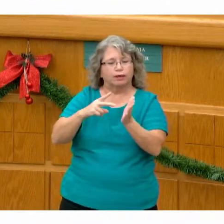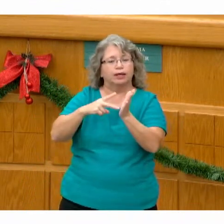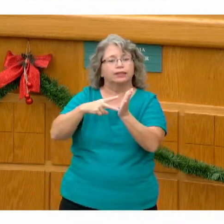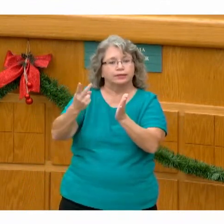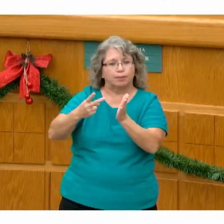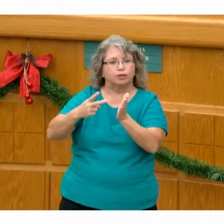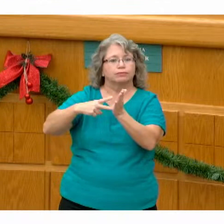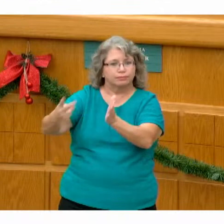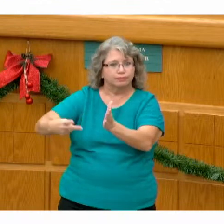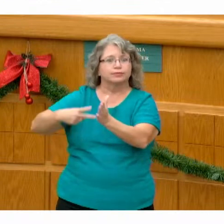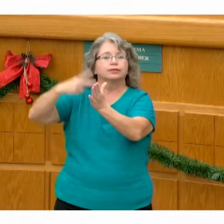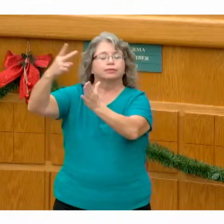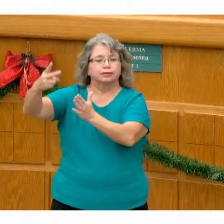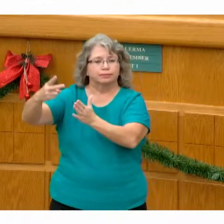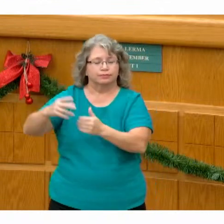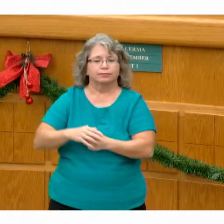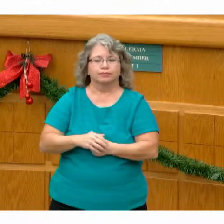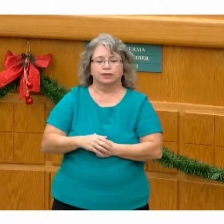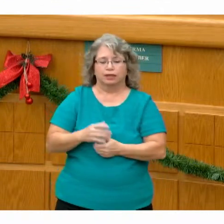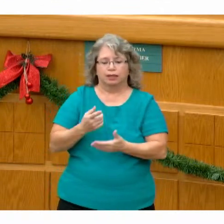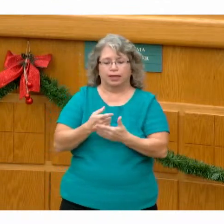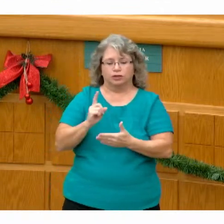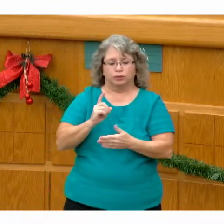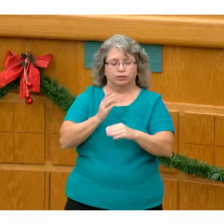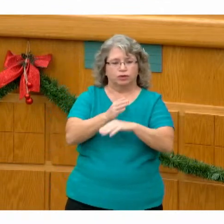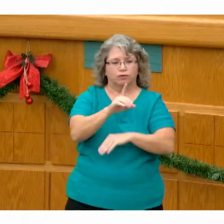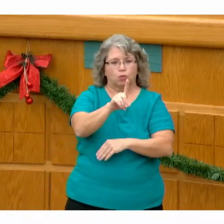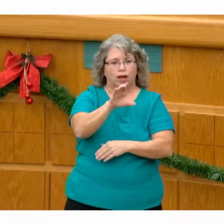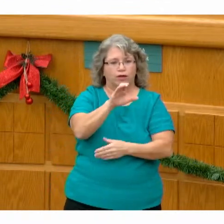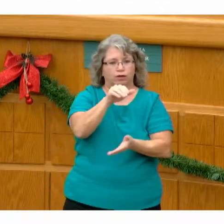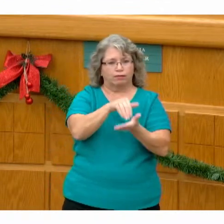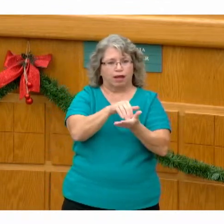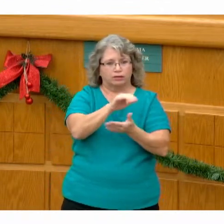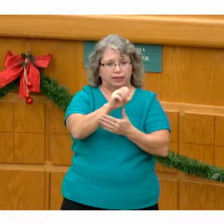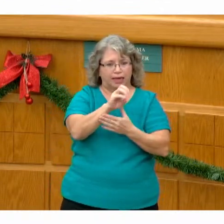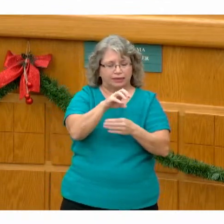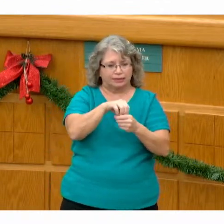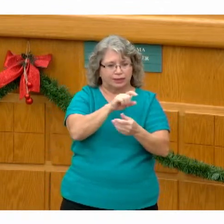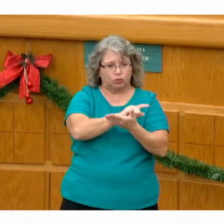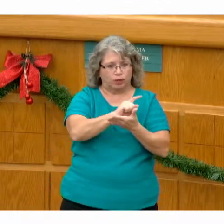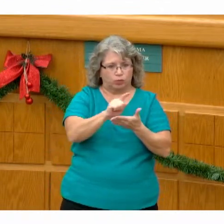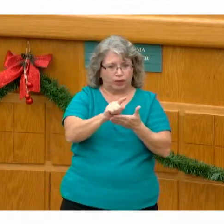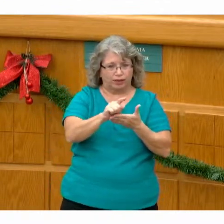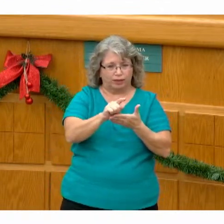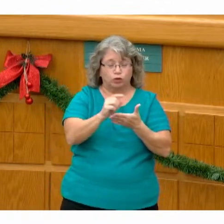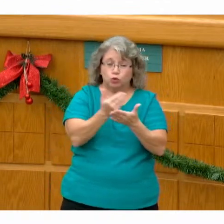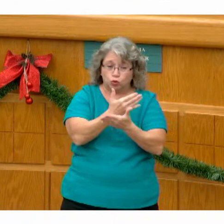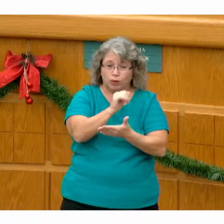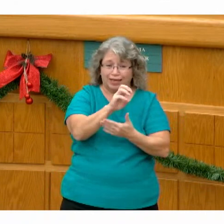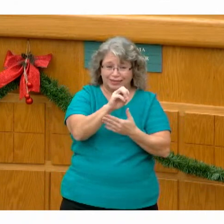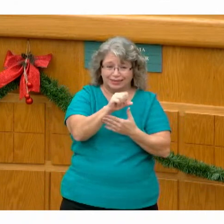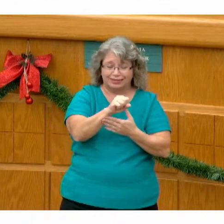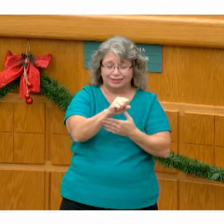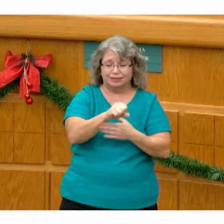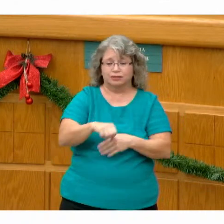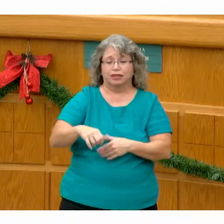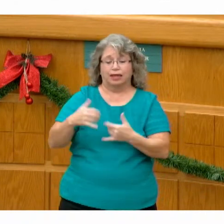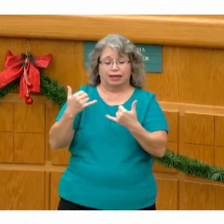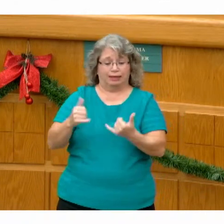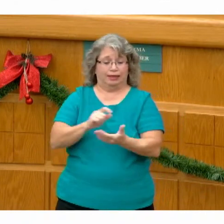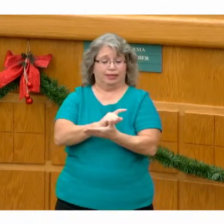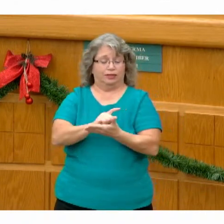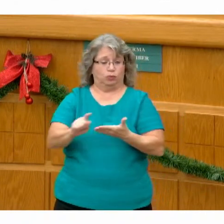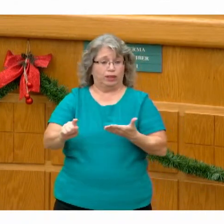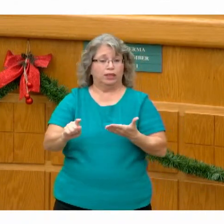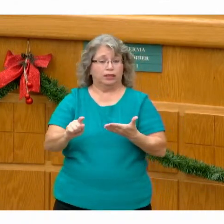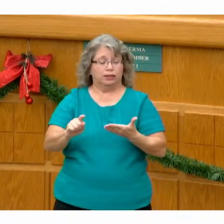just in this past week, it was at just over 100,000 cases in 1 week. These are new cases. And this week, if trends